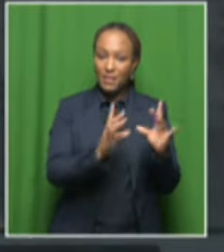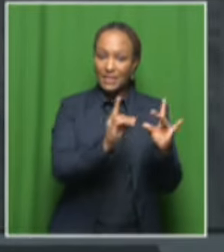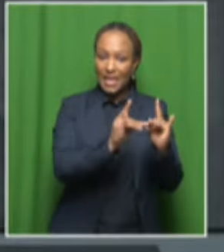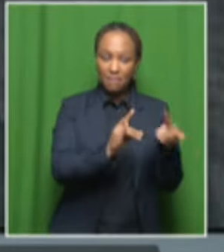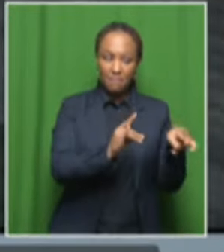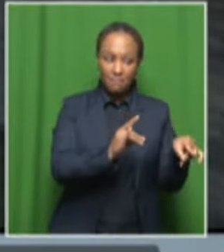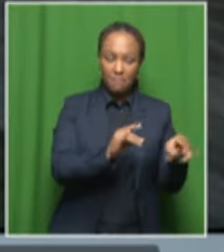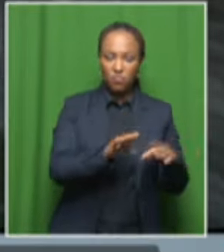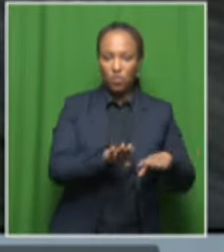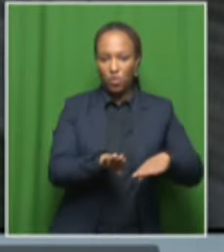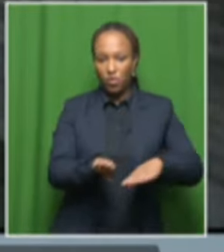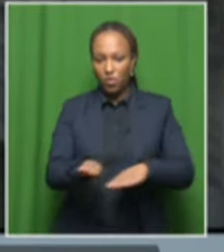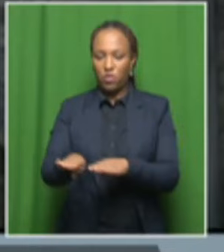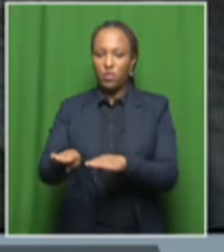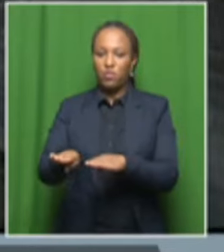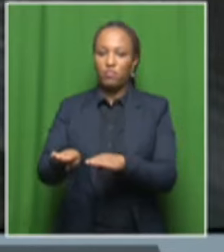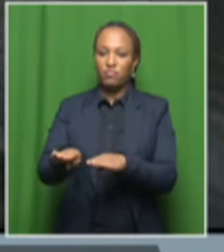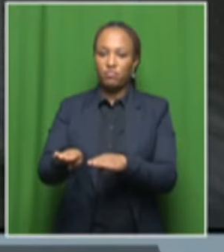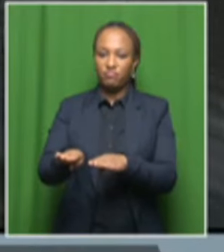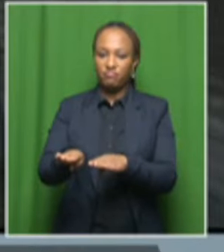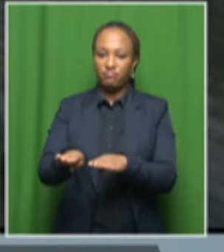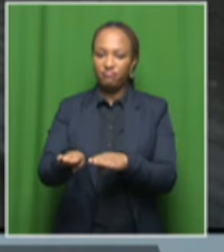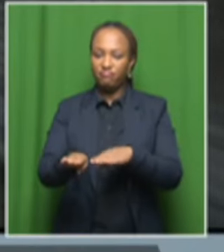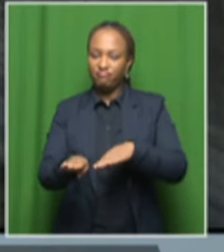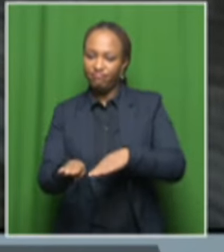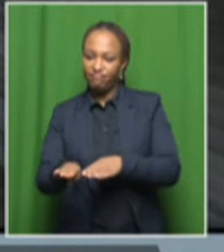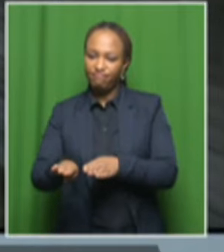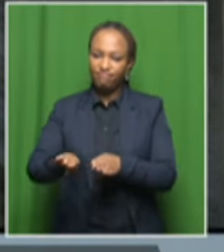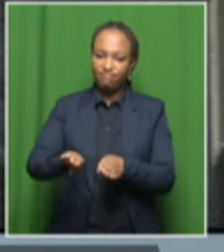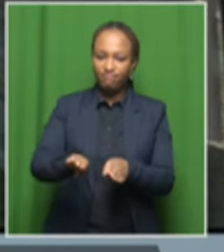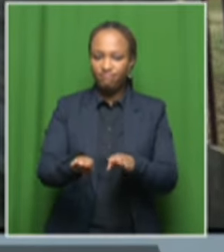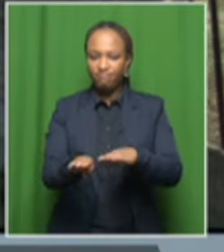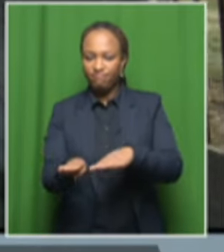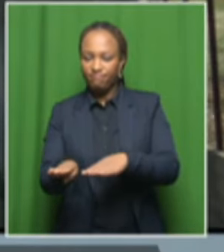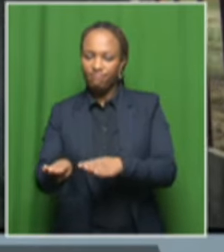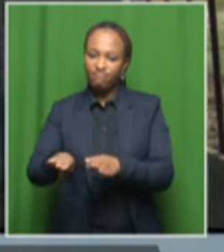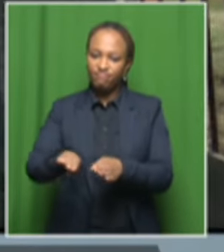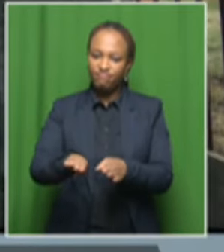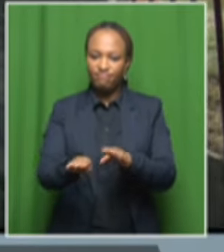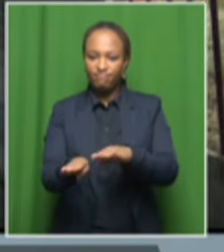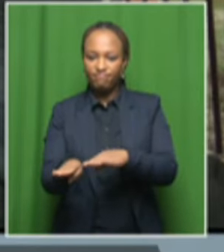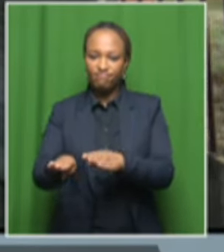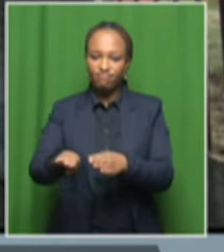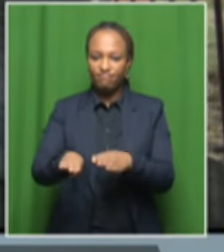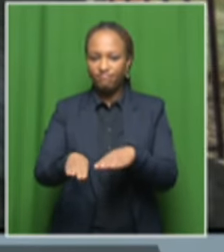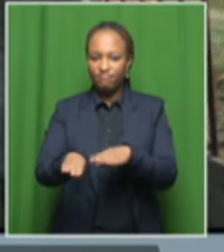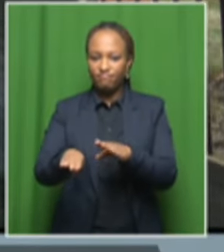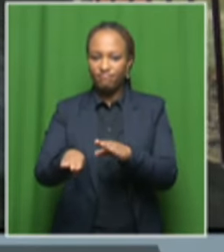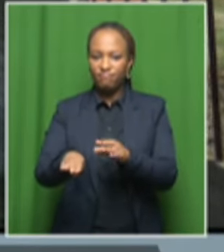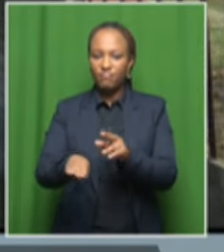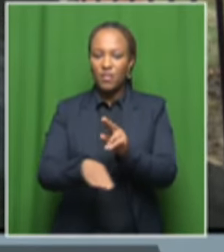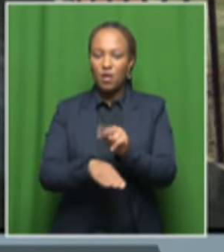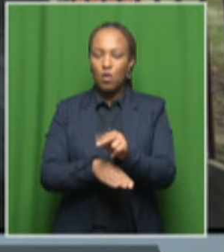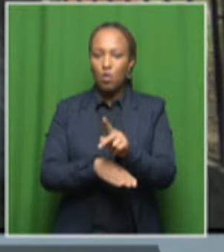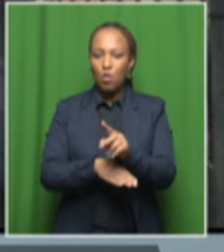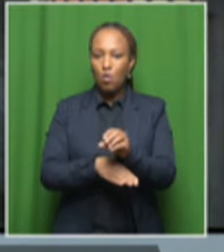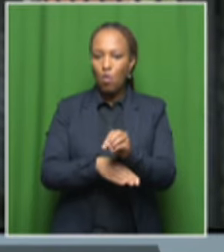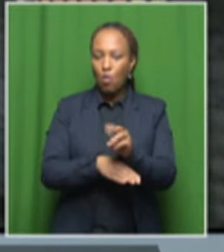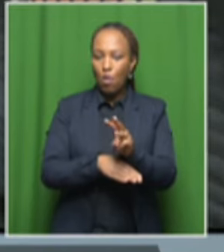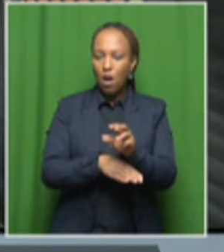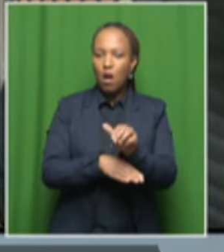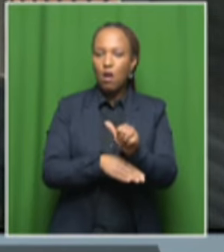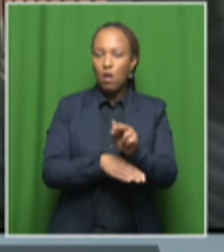Stadium, now navigating its way through the Nkwankwa